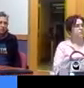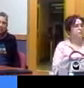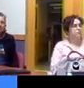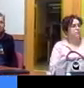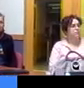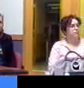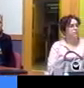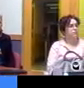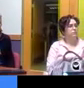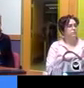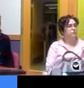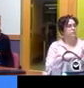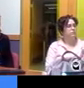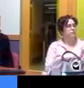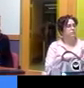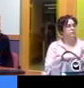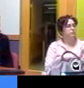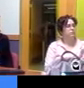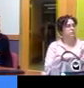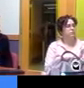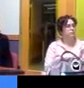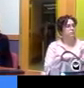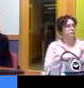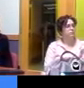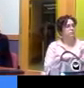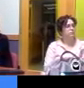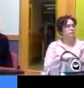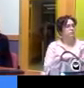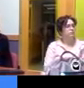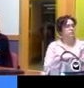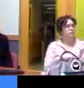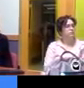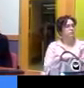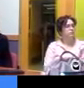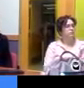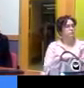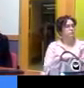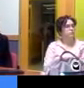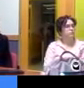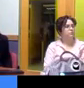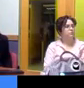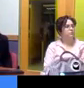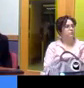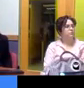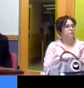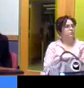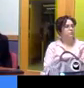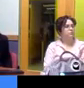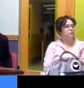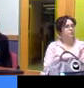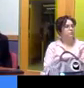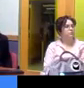it's not inappropriate to say miscarriage, it just, kind of describes it even more as to what is actually is